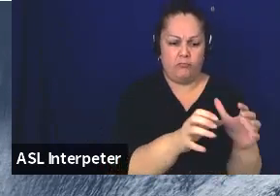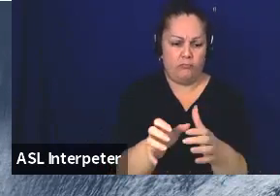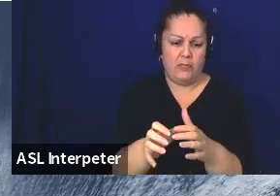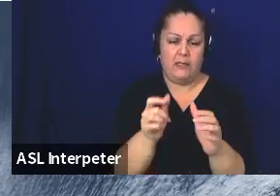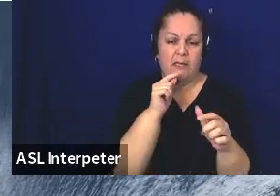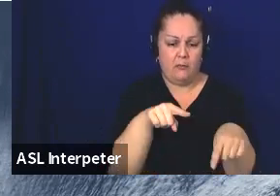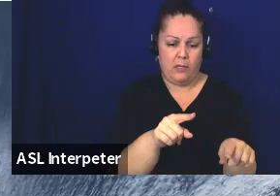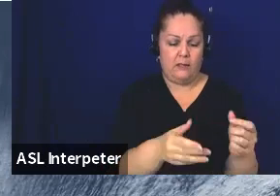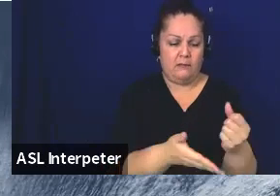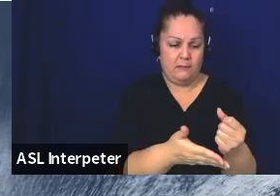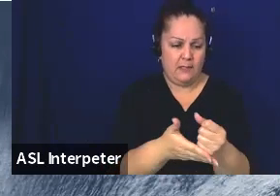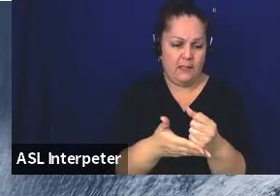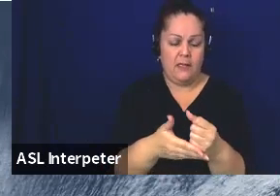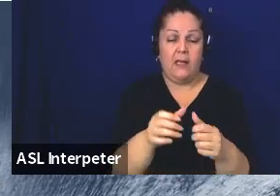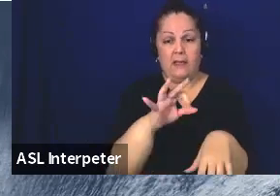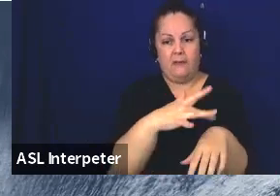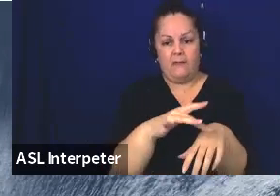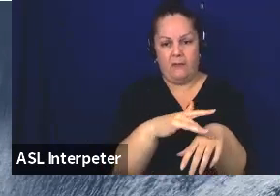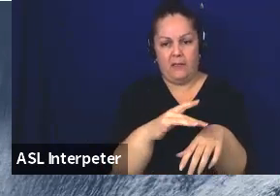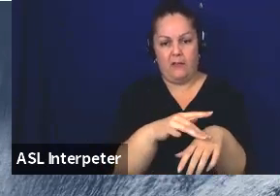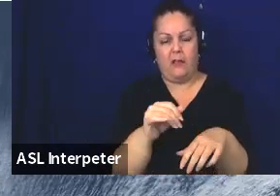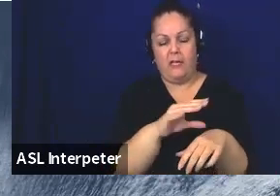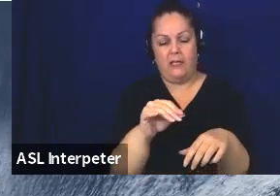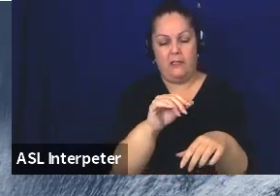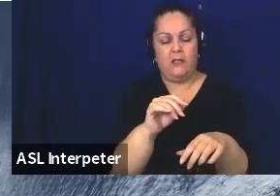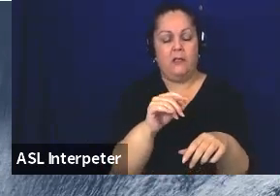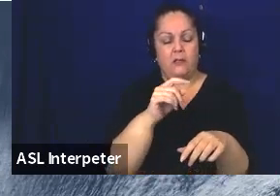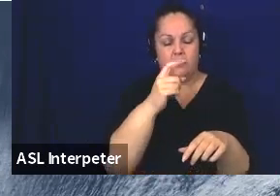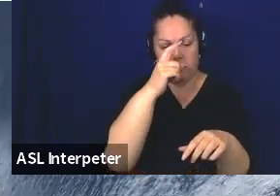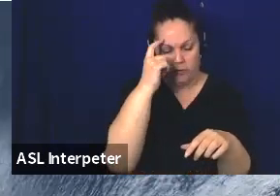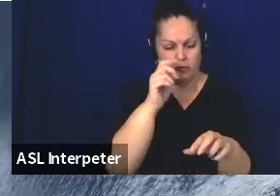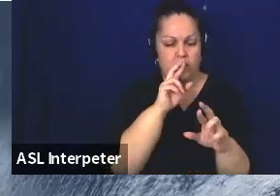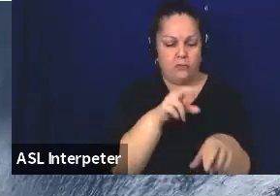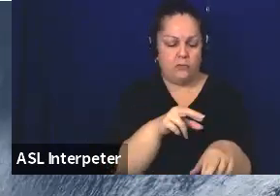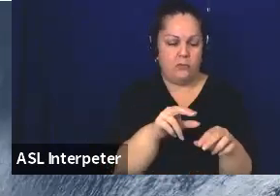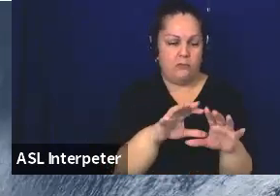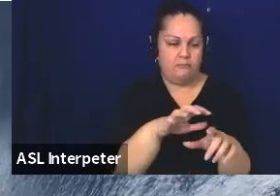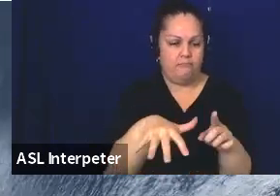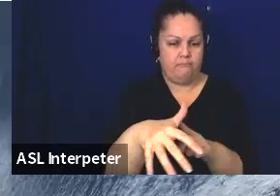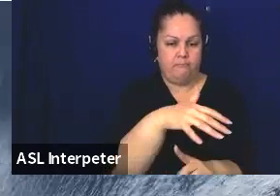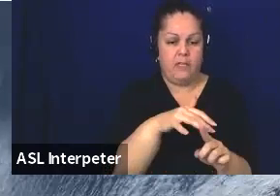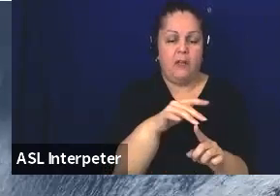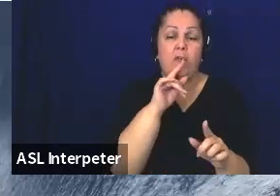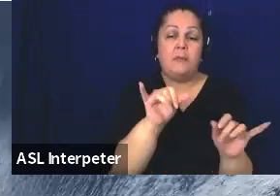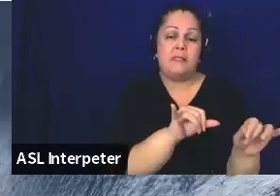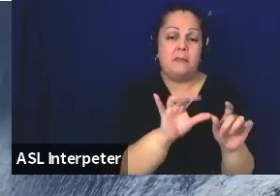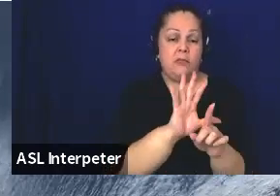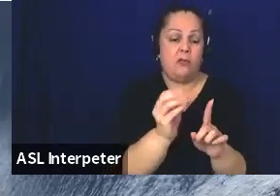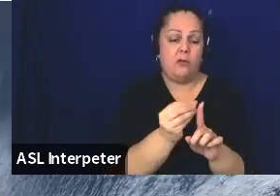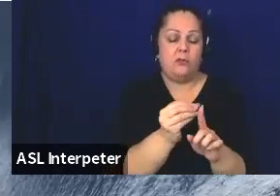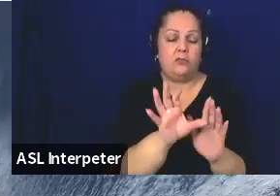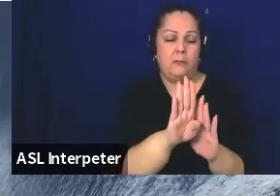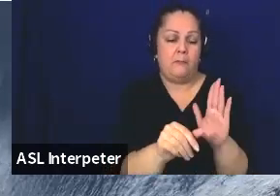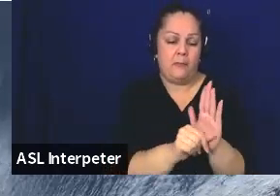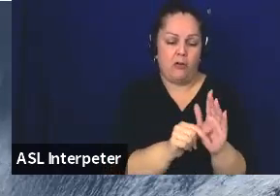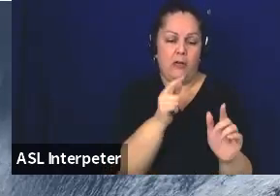being assisted are available and are versed in trauma responsiveness. Stakeholders from similar cultural backgrounds can speak to the